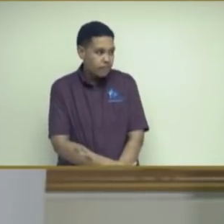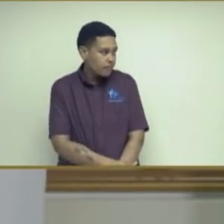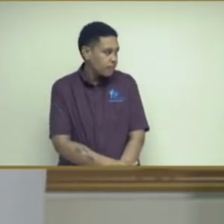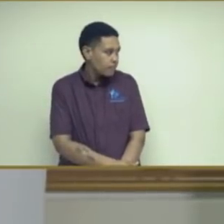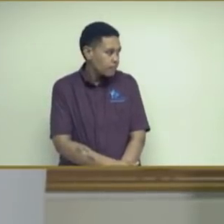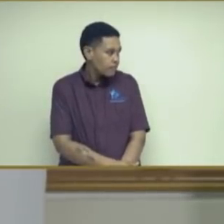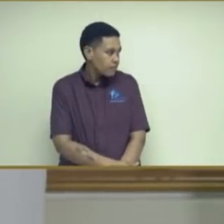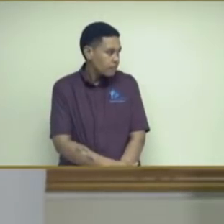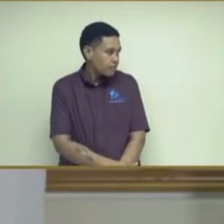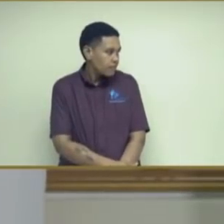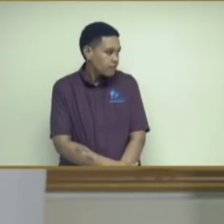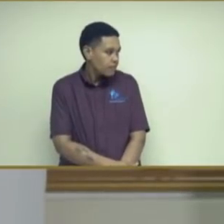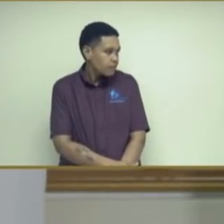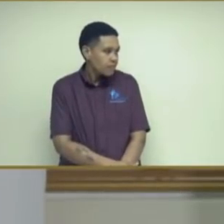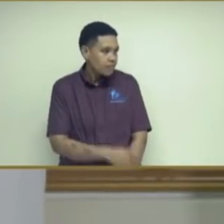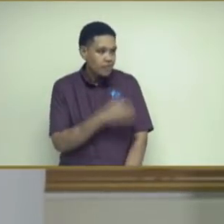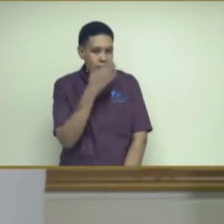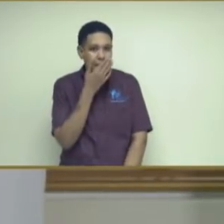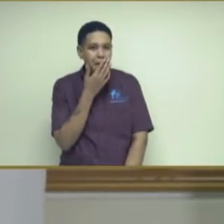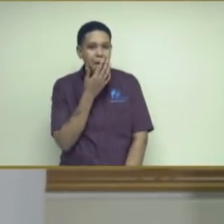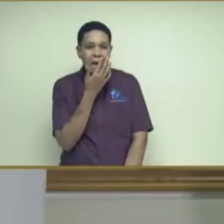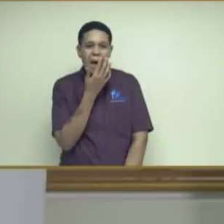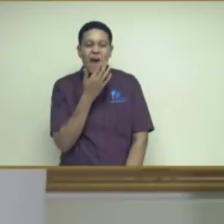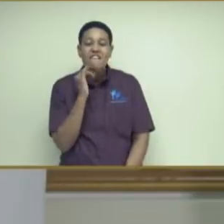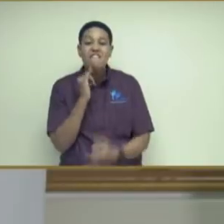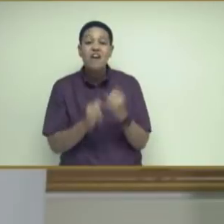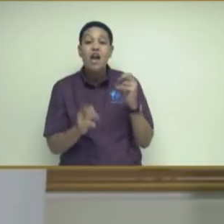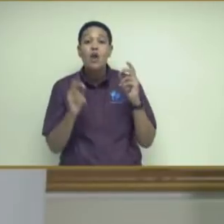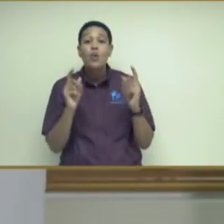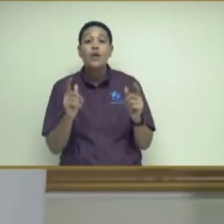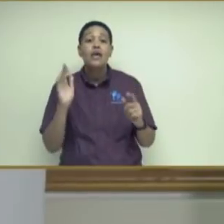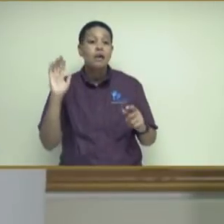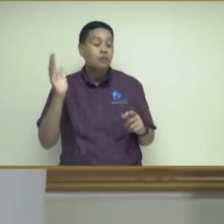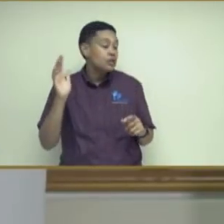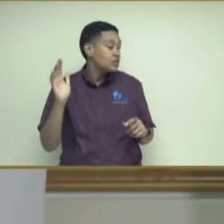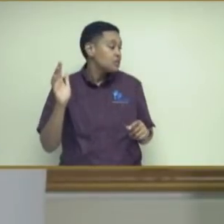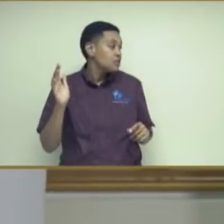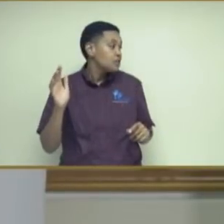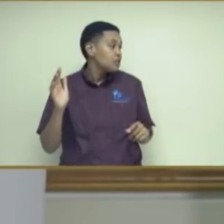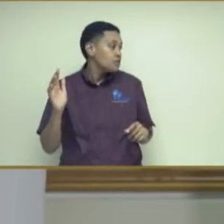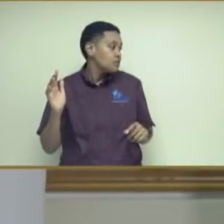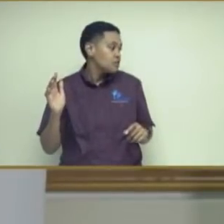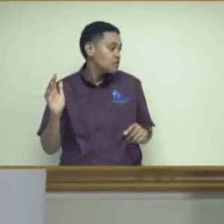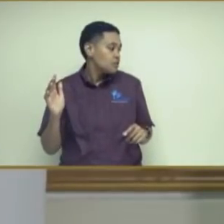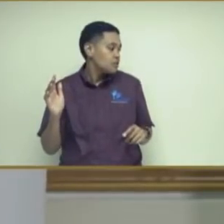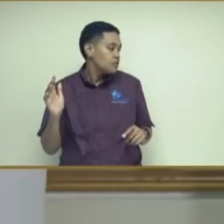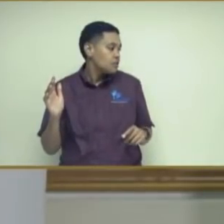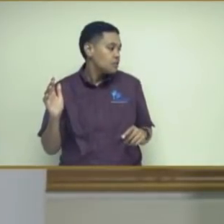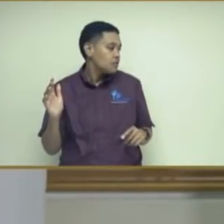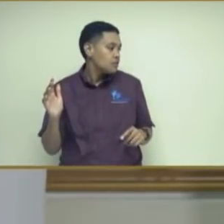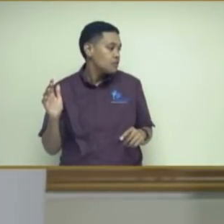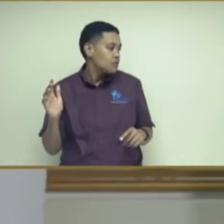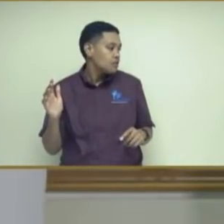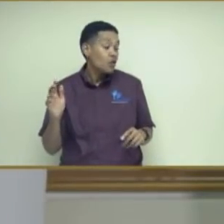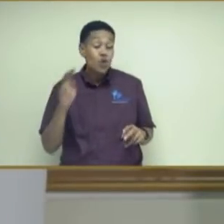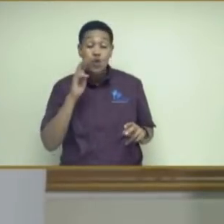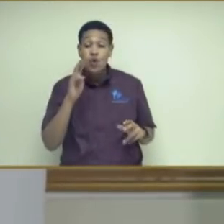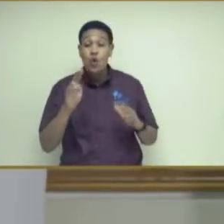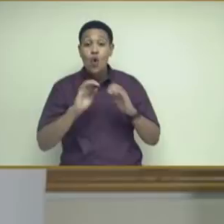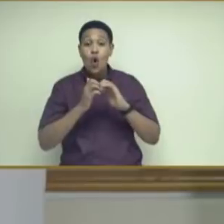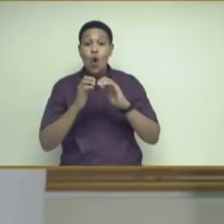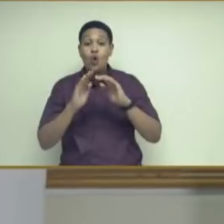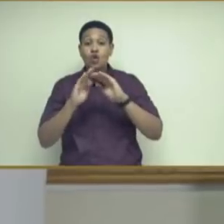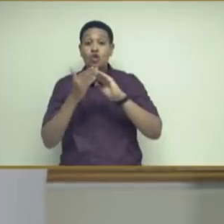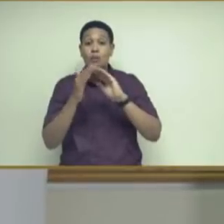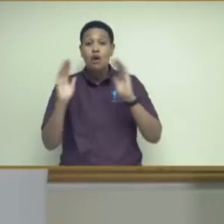presentation? A final quick presentation would be to look at the how Jamaica stacks up in